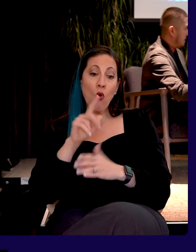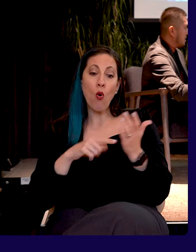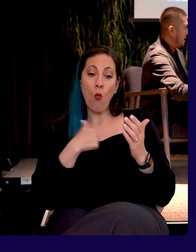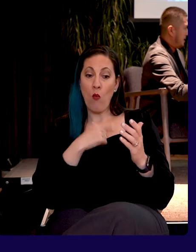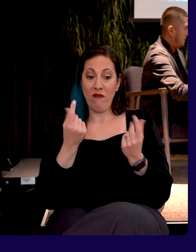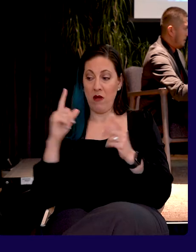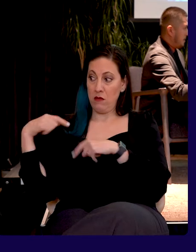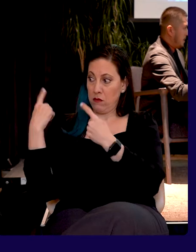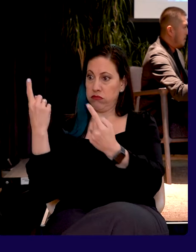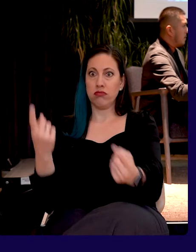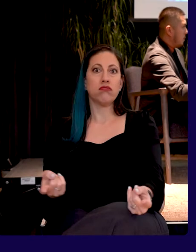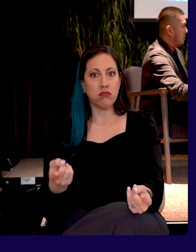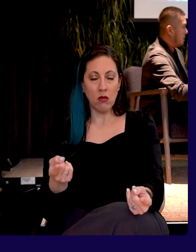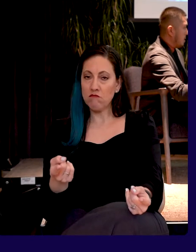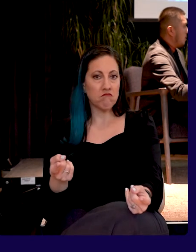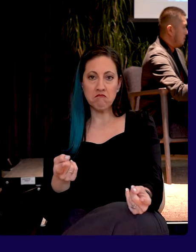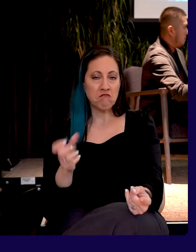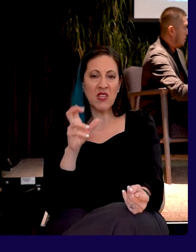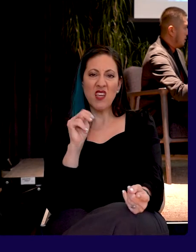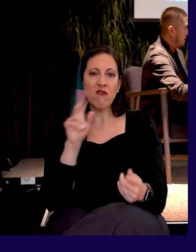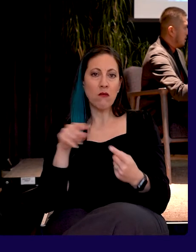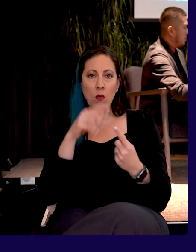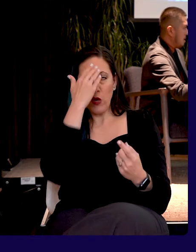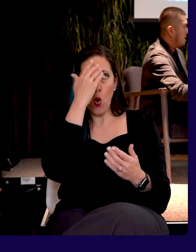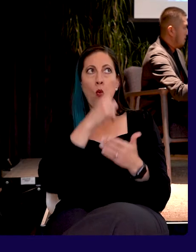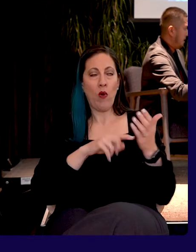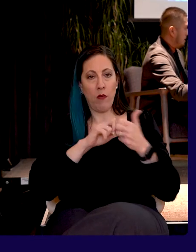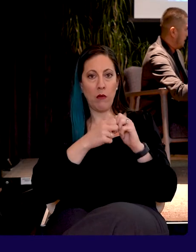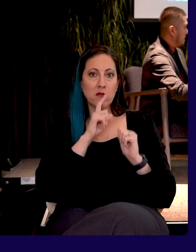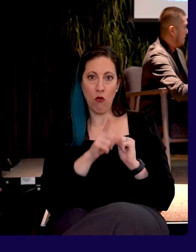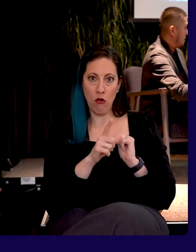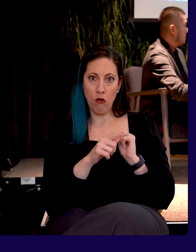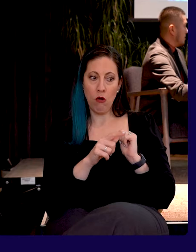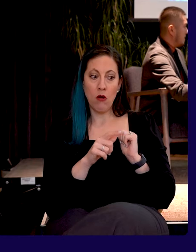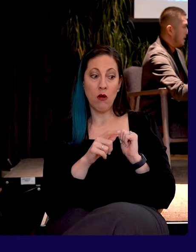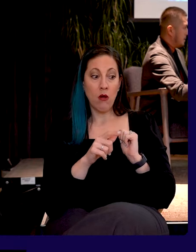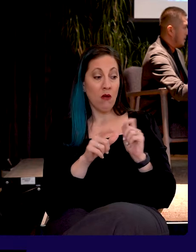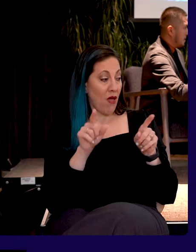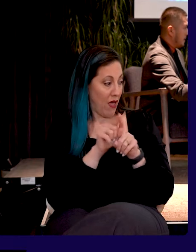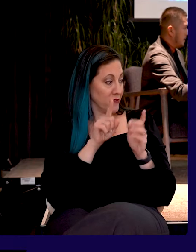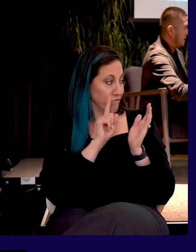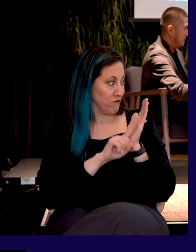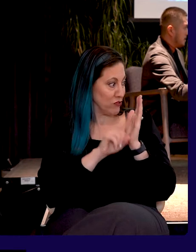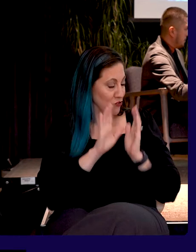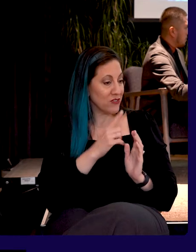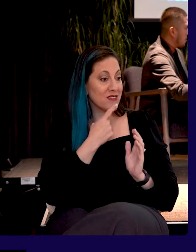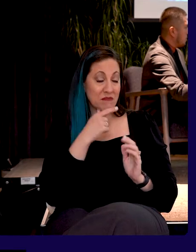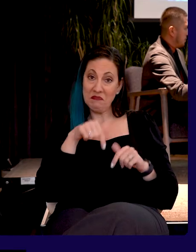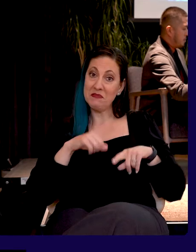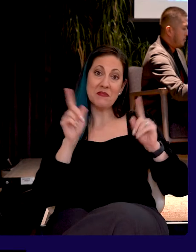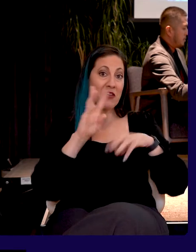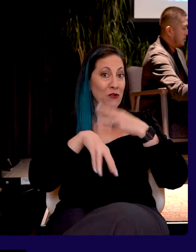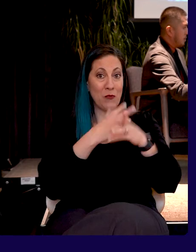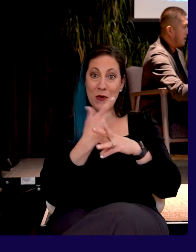doing things, even when we know what the issues are. And as the research has said, this is a different